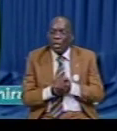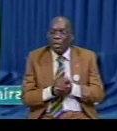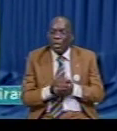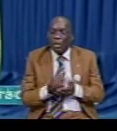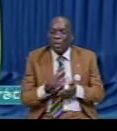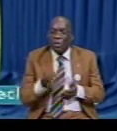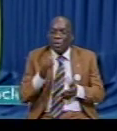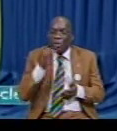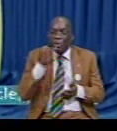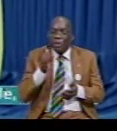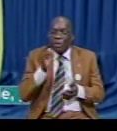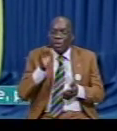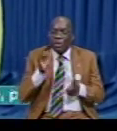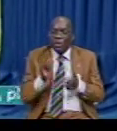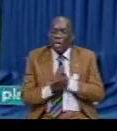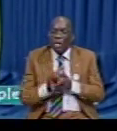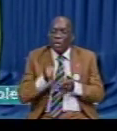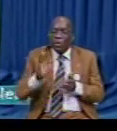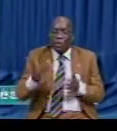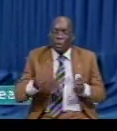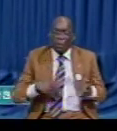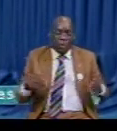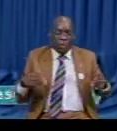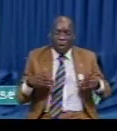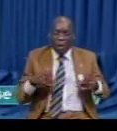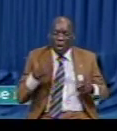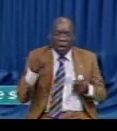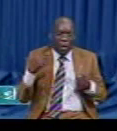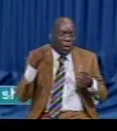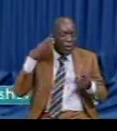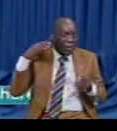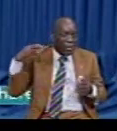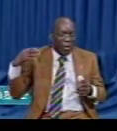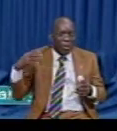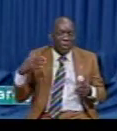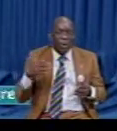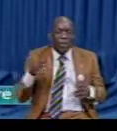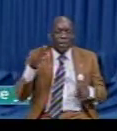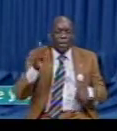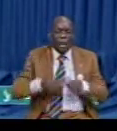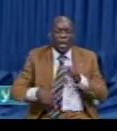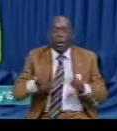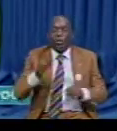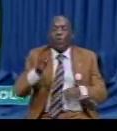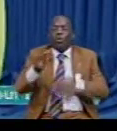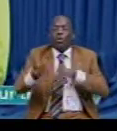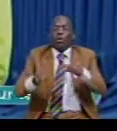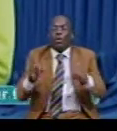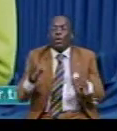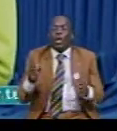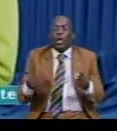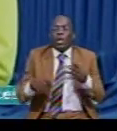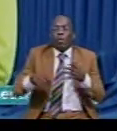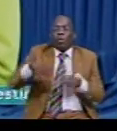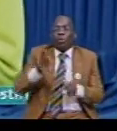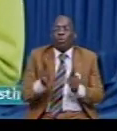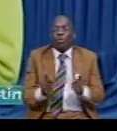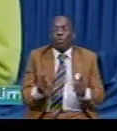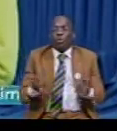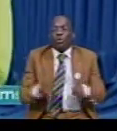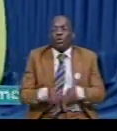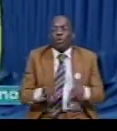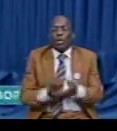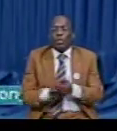I was like, ah, this is kind of embarrassing. So most times I don't like walking in the midst of people so that the sound will not be so